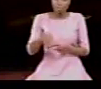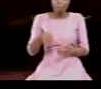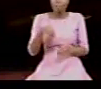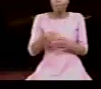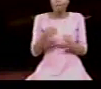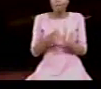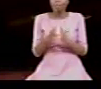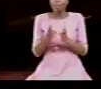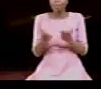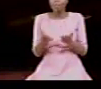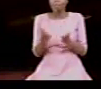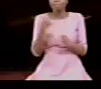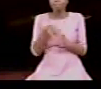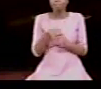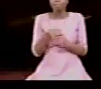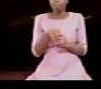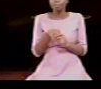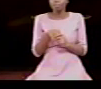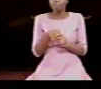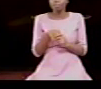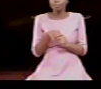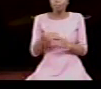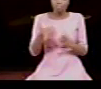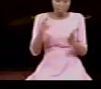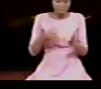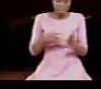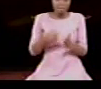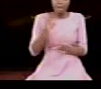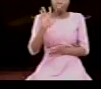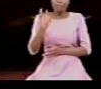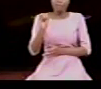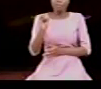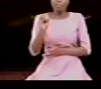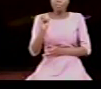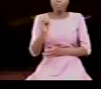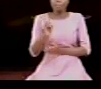Bible. In Psalm 50,